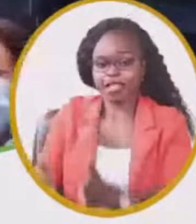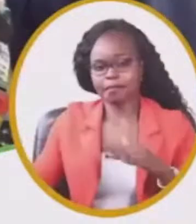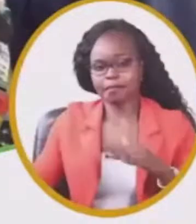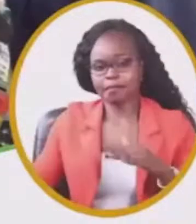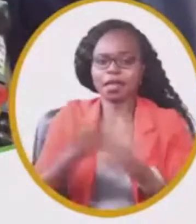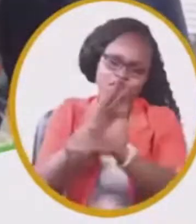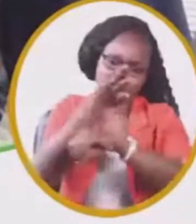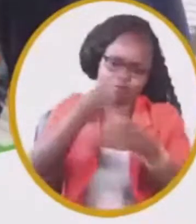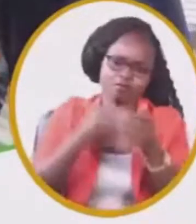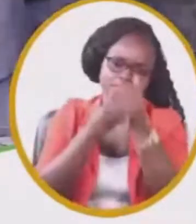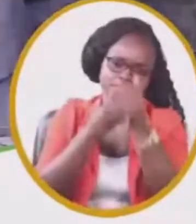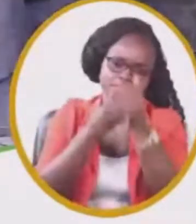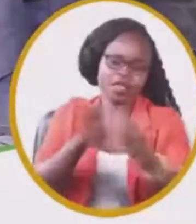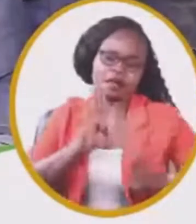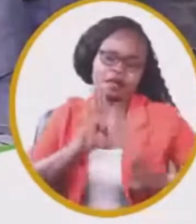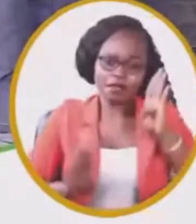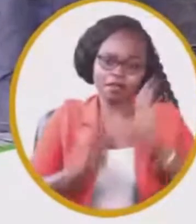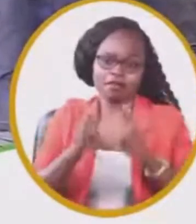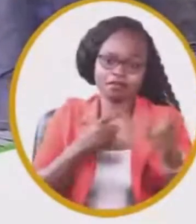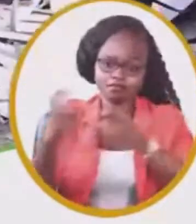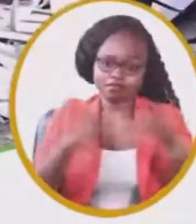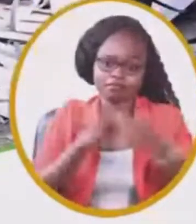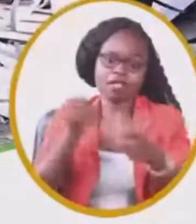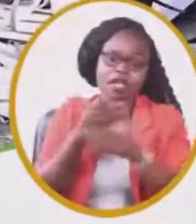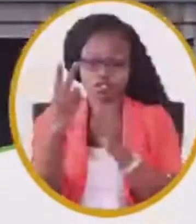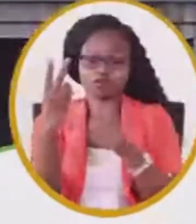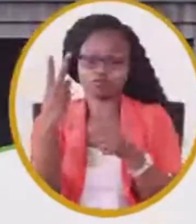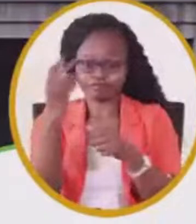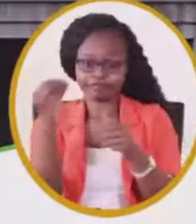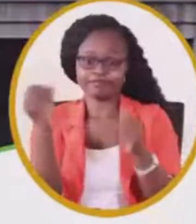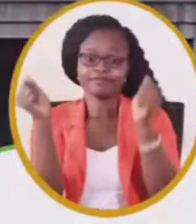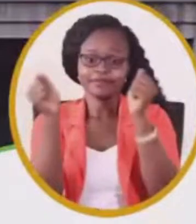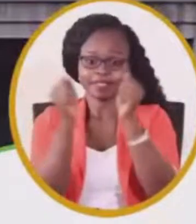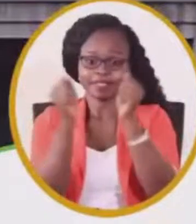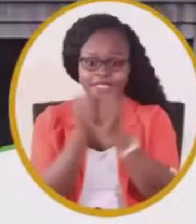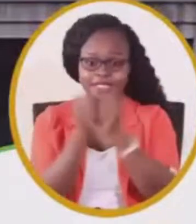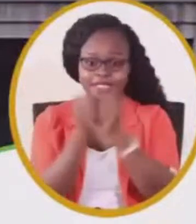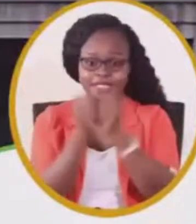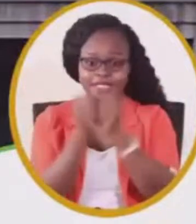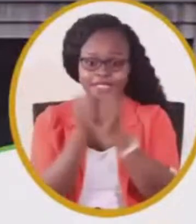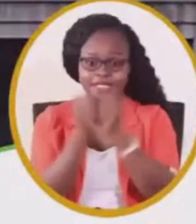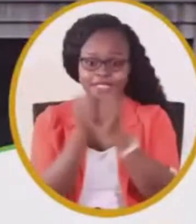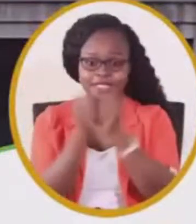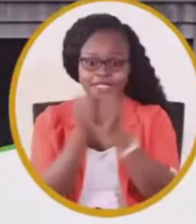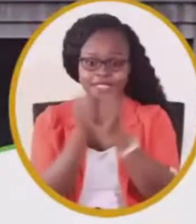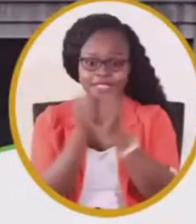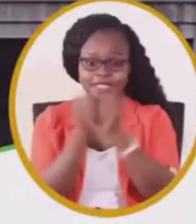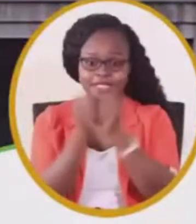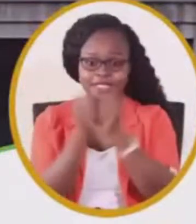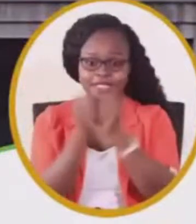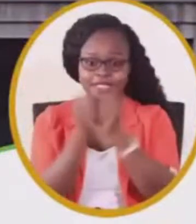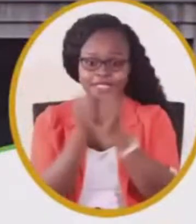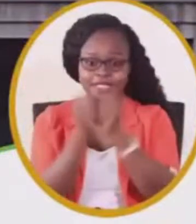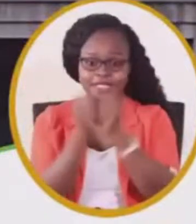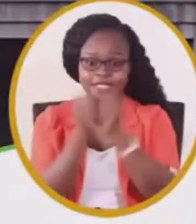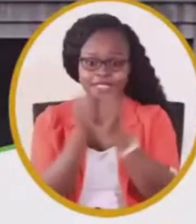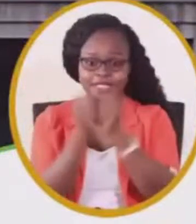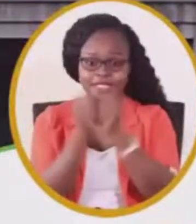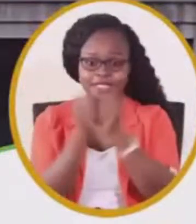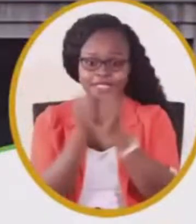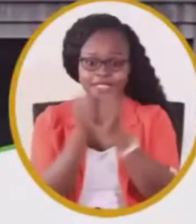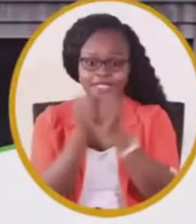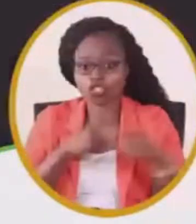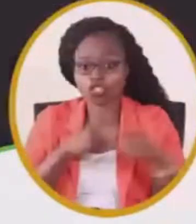competition in markets and preventing misleading market conduct. The authority's core mandate areas are controlling mergers